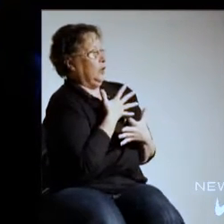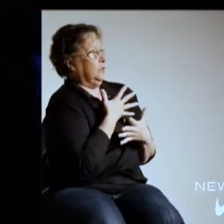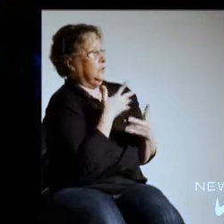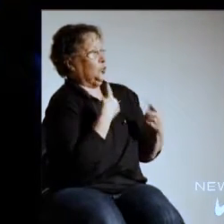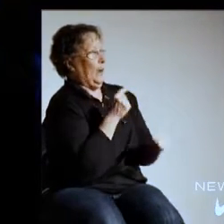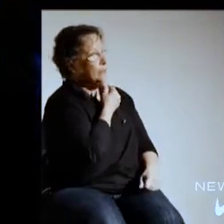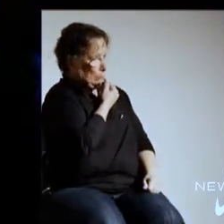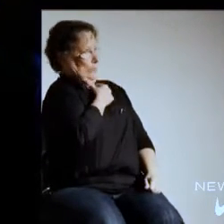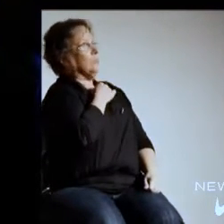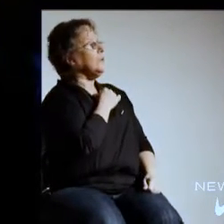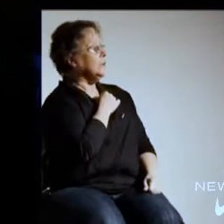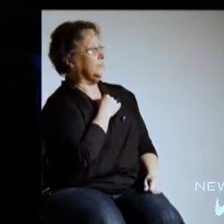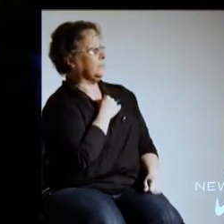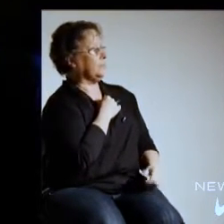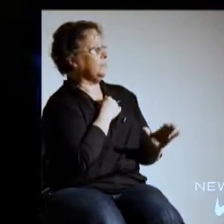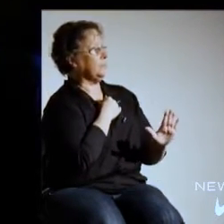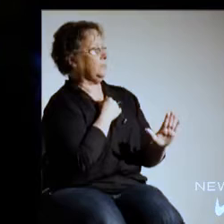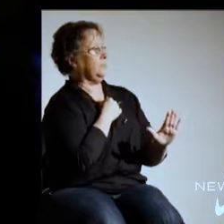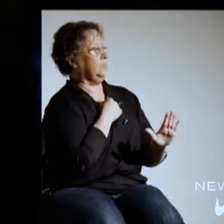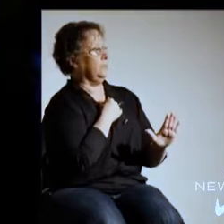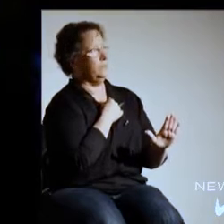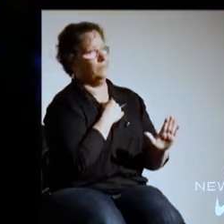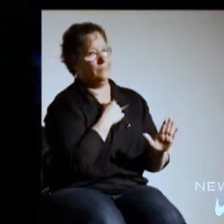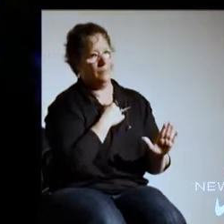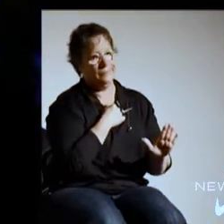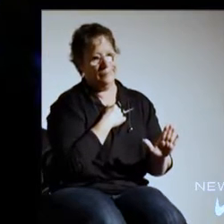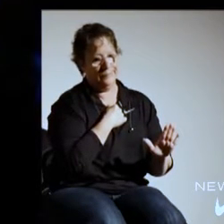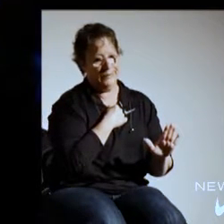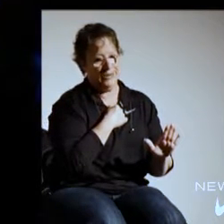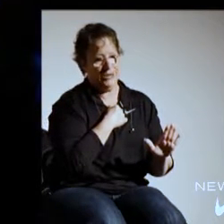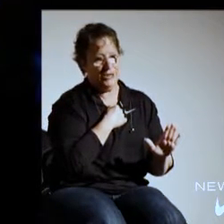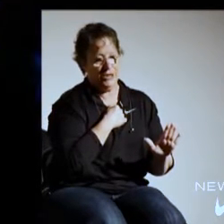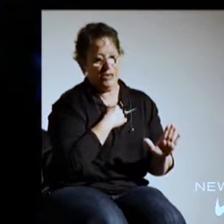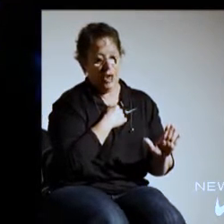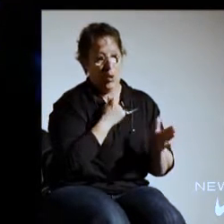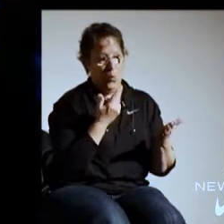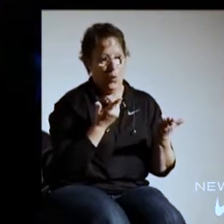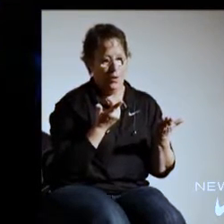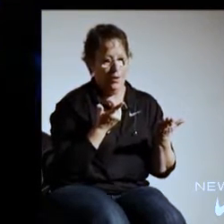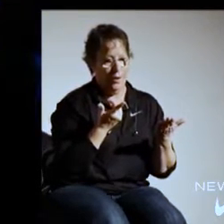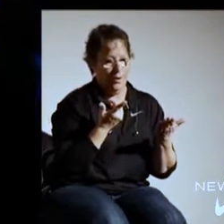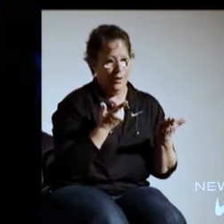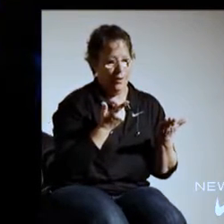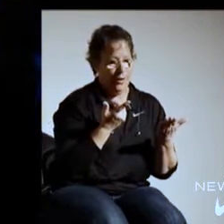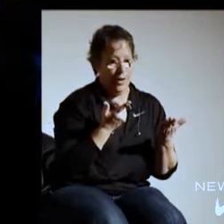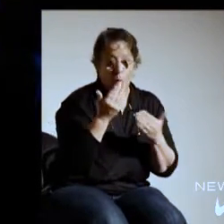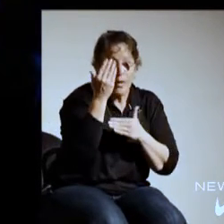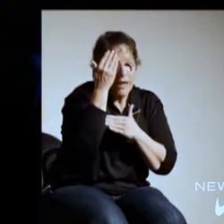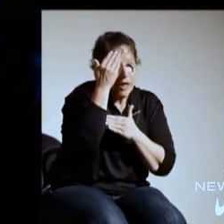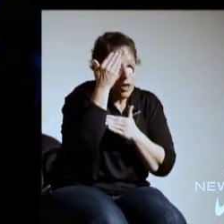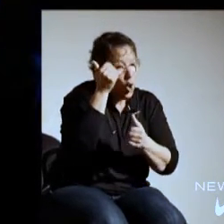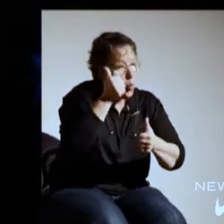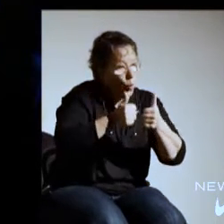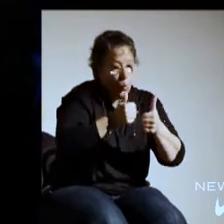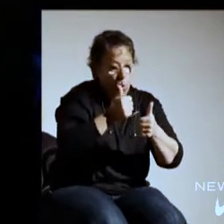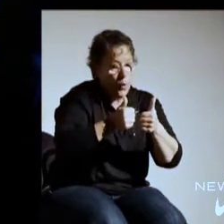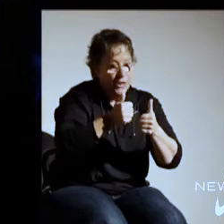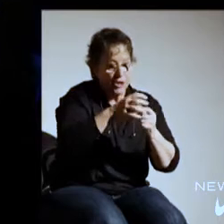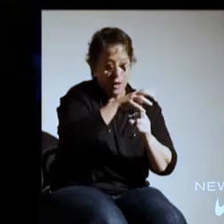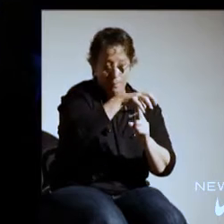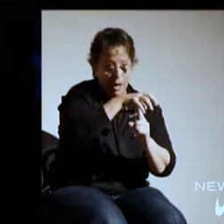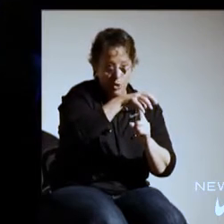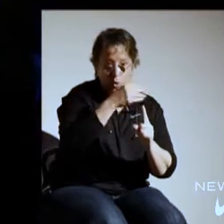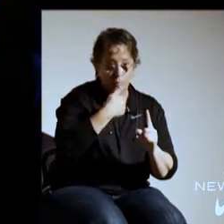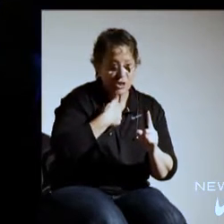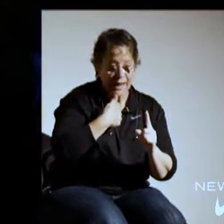them real fast, right? Well, we got a hold of, you know, looking up what particular mushroom she was eating, because